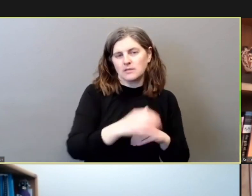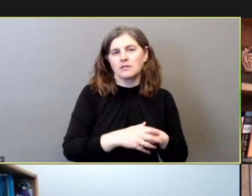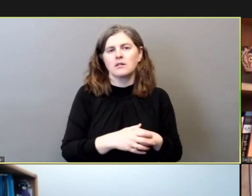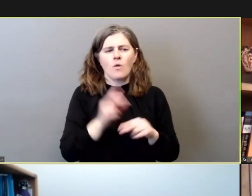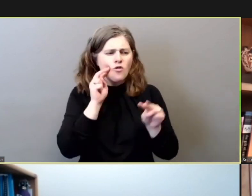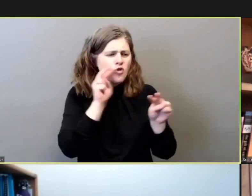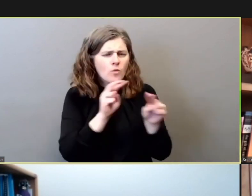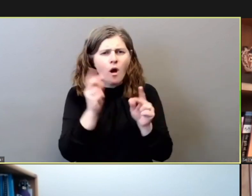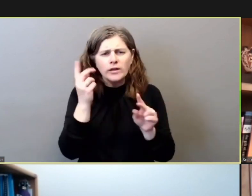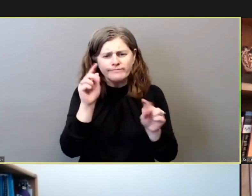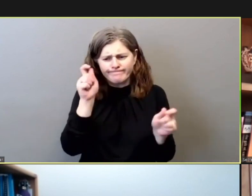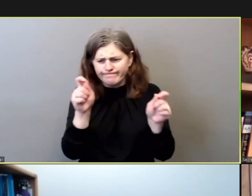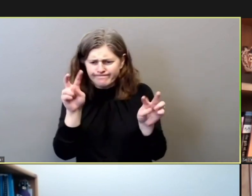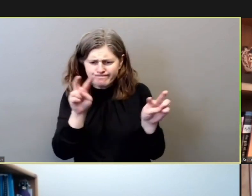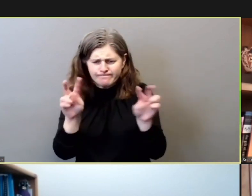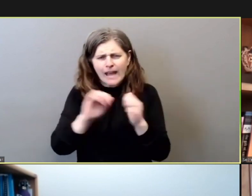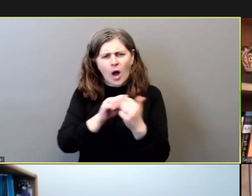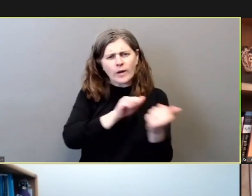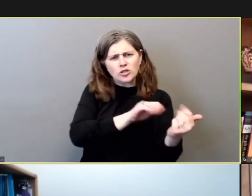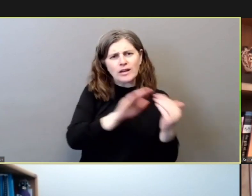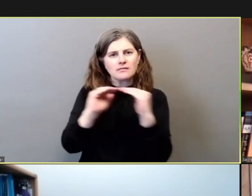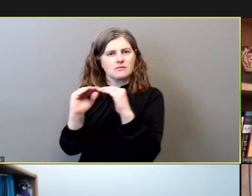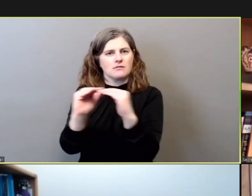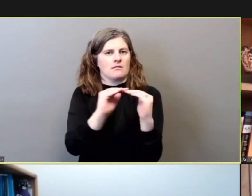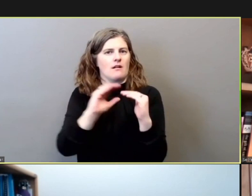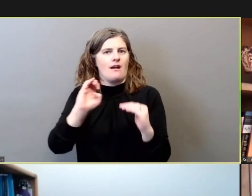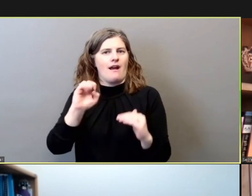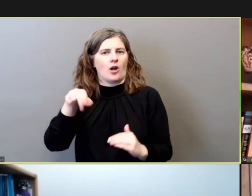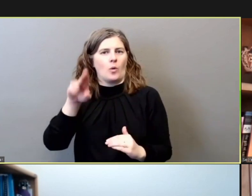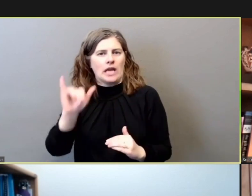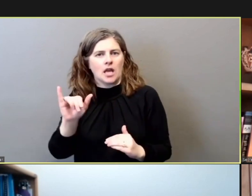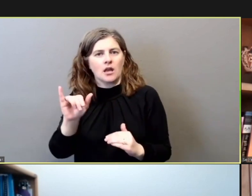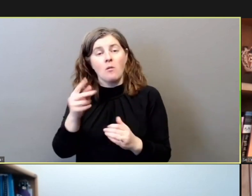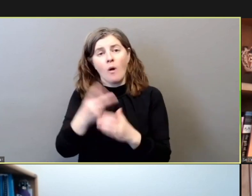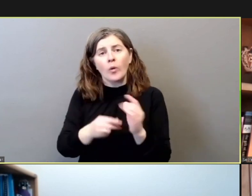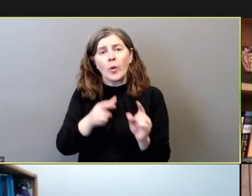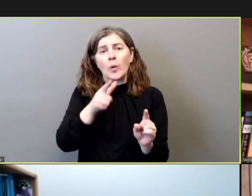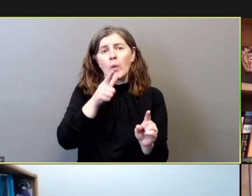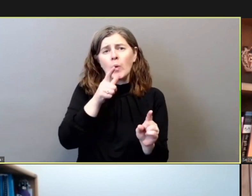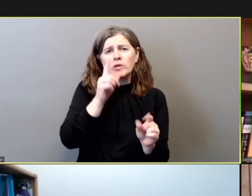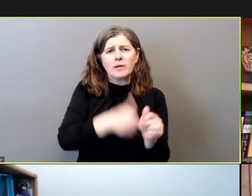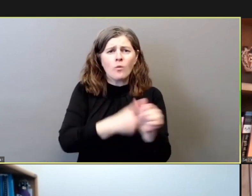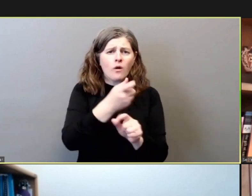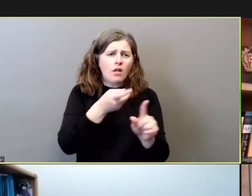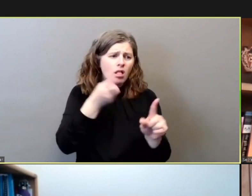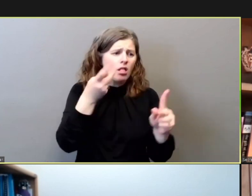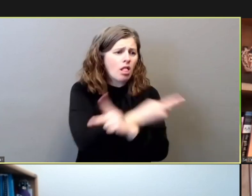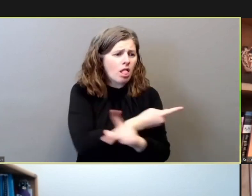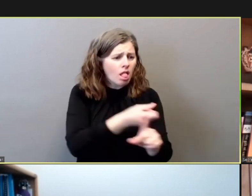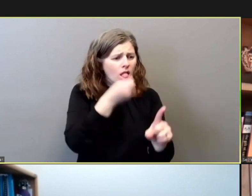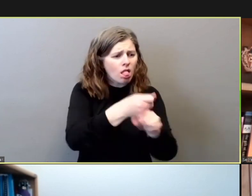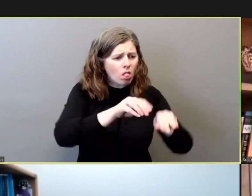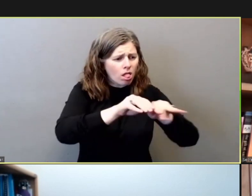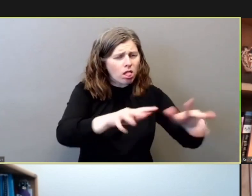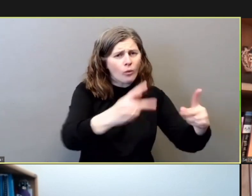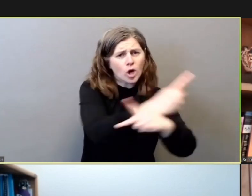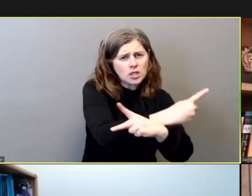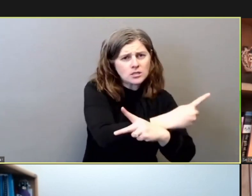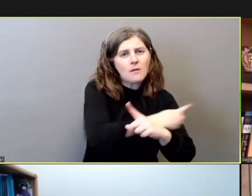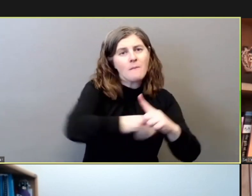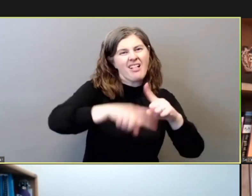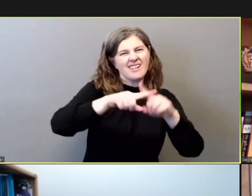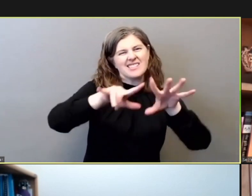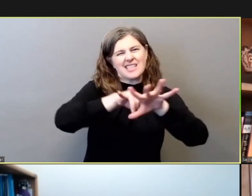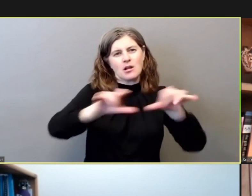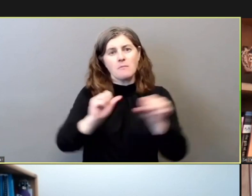constantly evaluating how we address equity, looking at both who's been hardest hit and also looking at making sure we